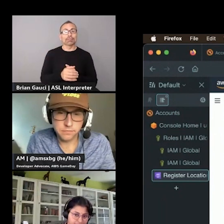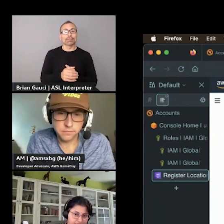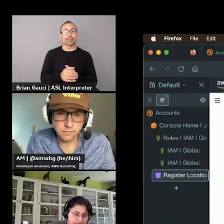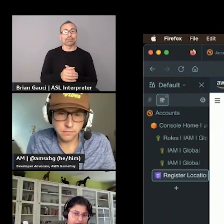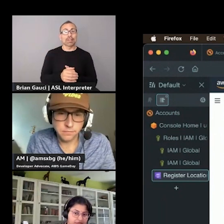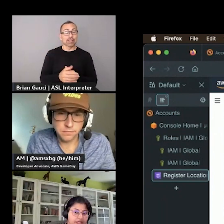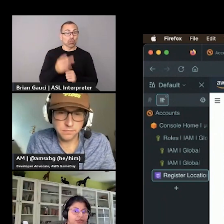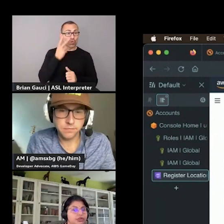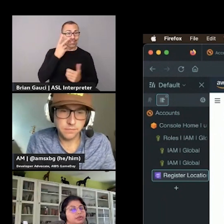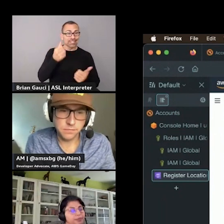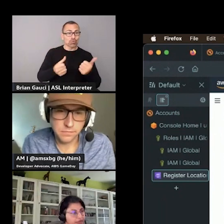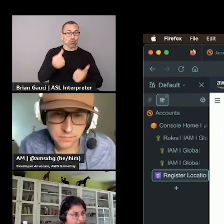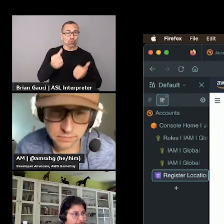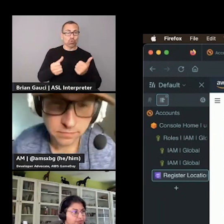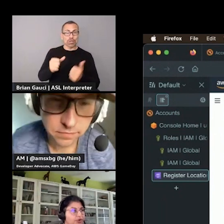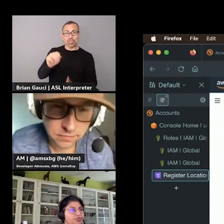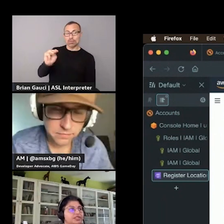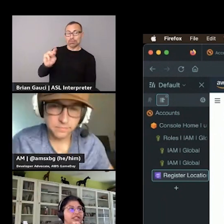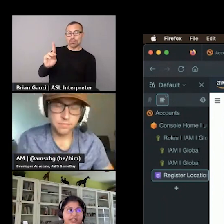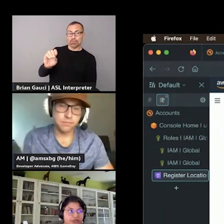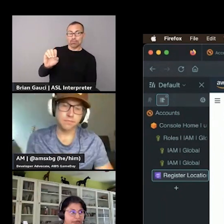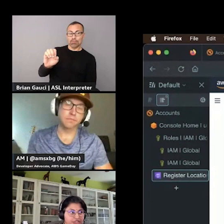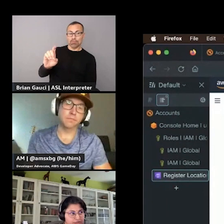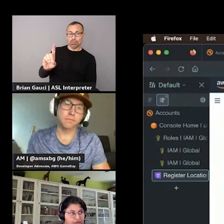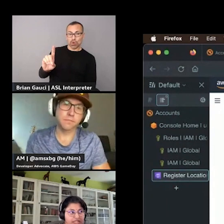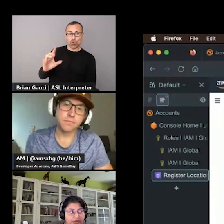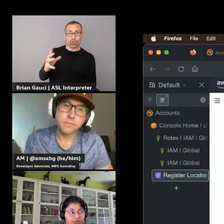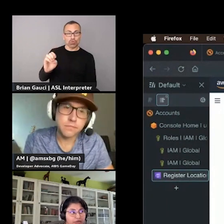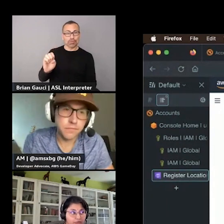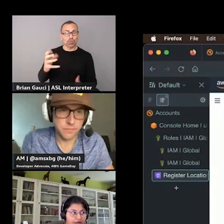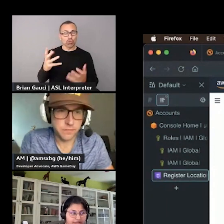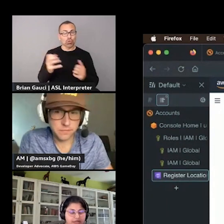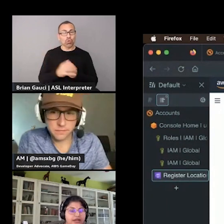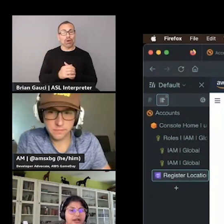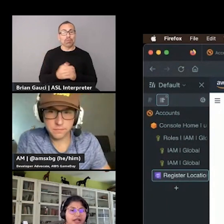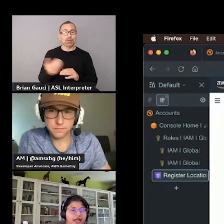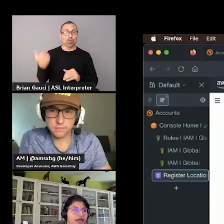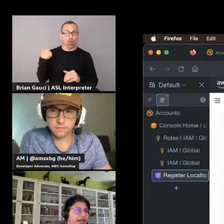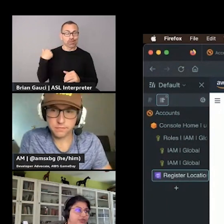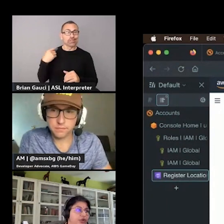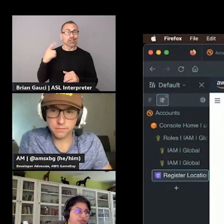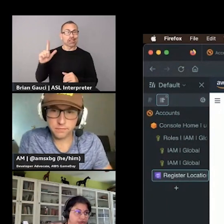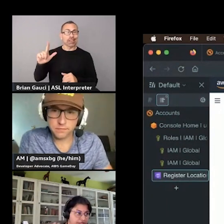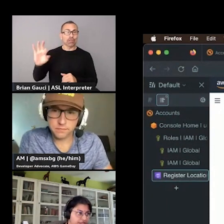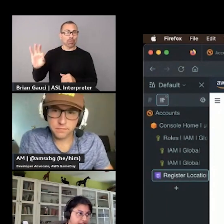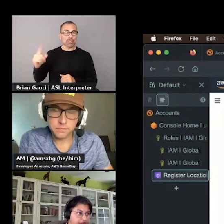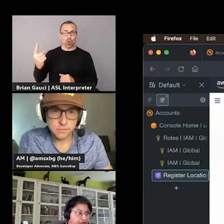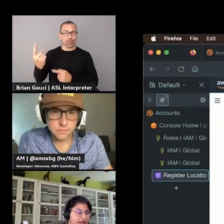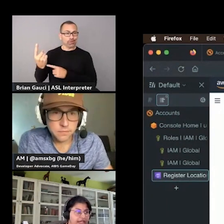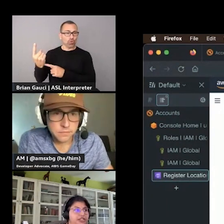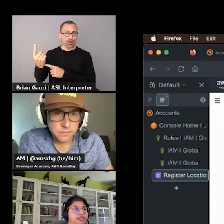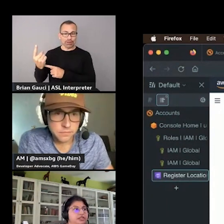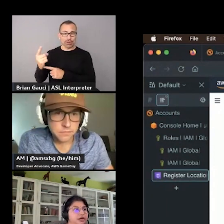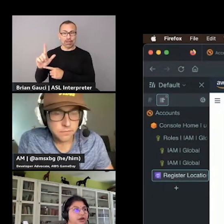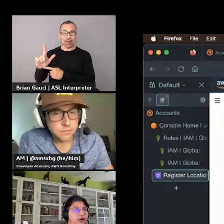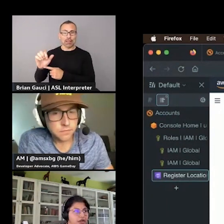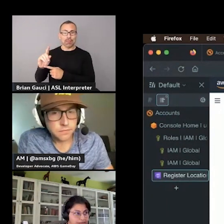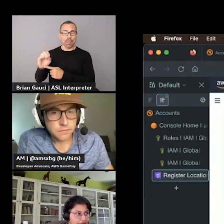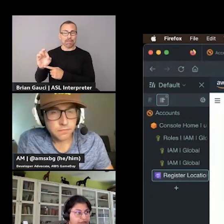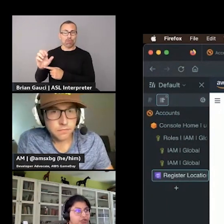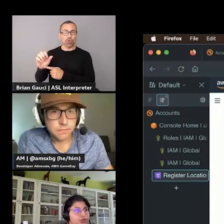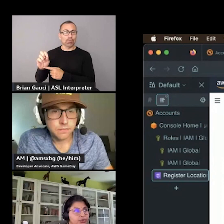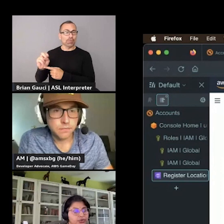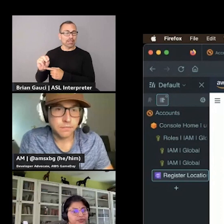like to use. So the previous mode was the lake formation mode. There was only one, right? Once you register your bucket